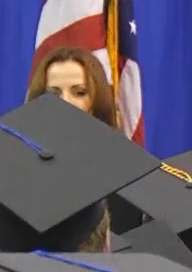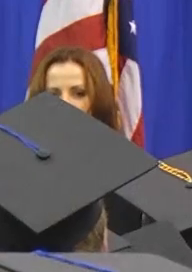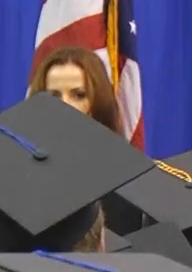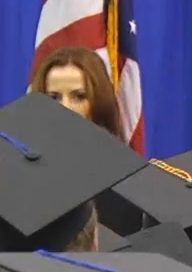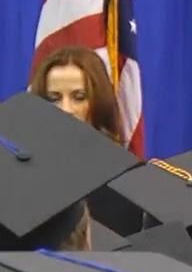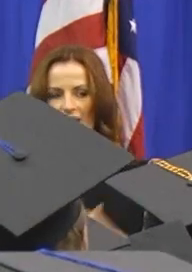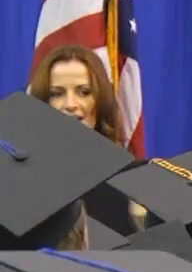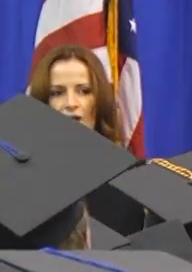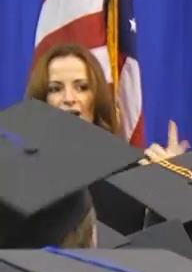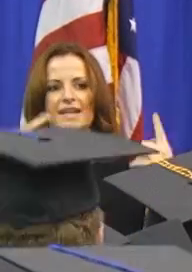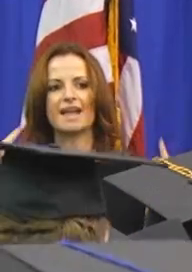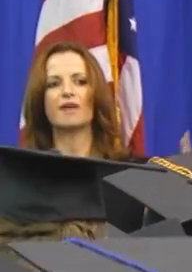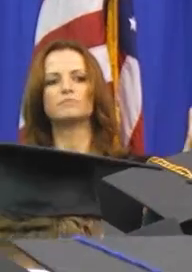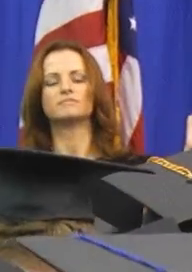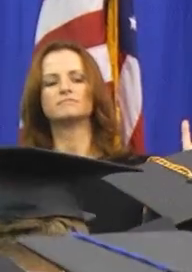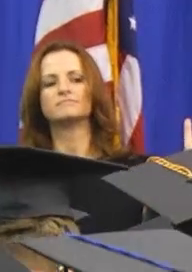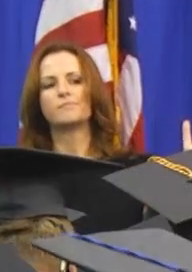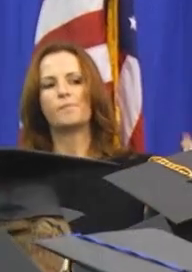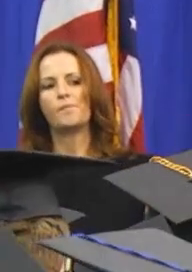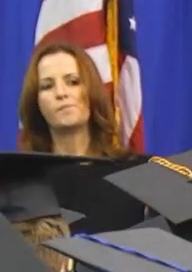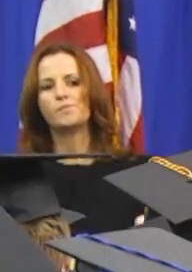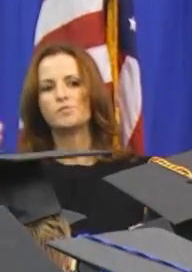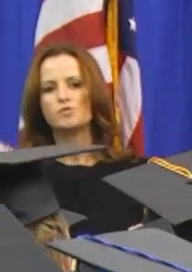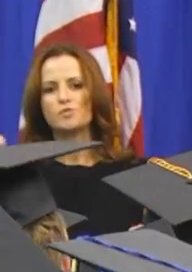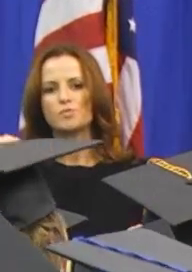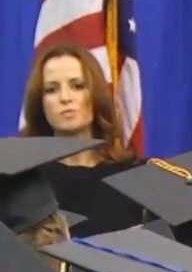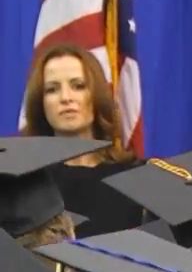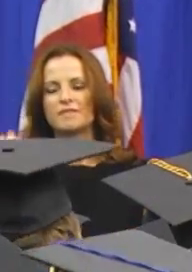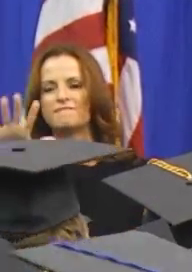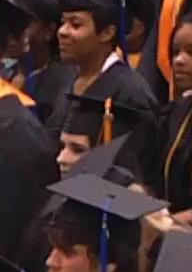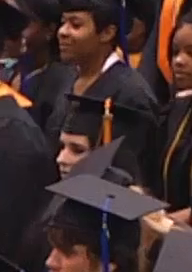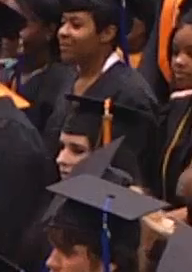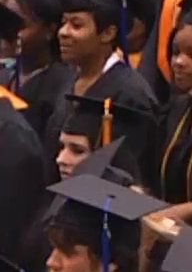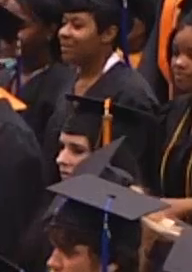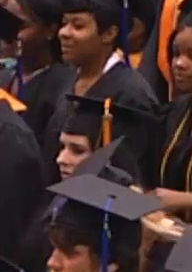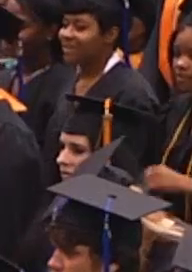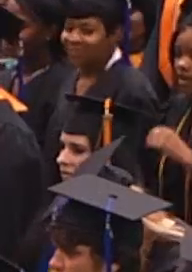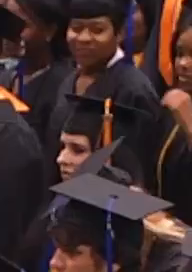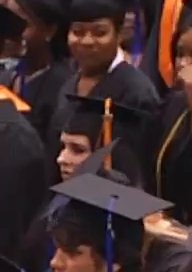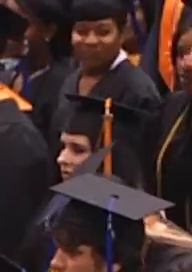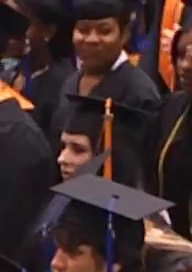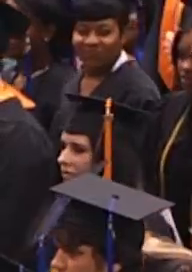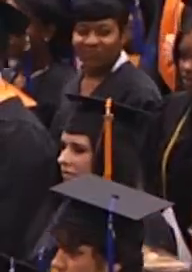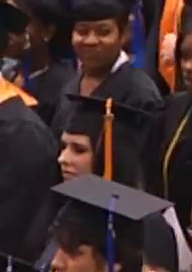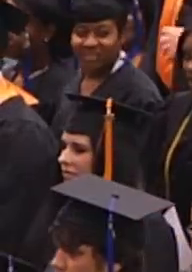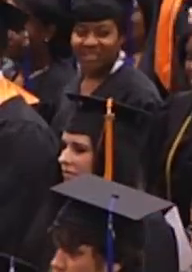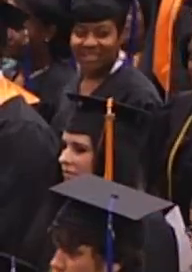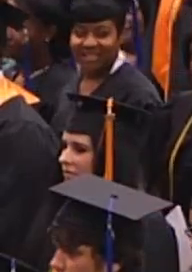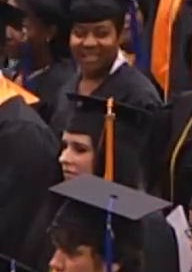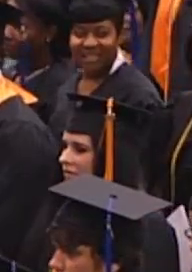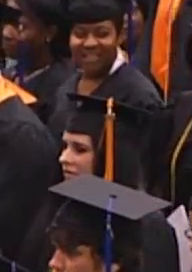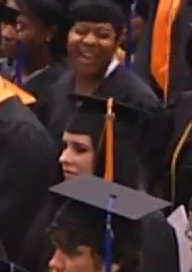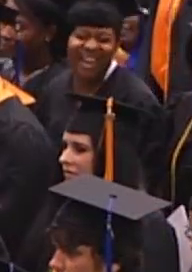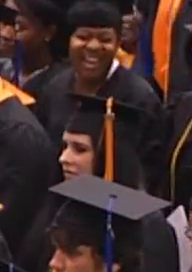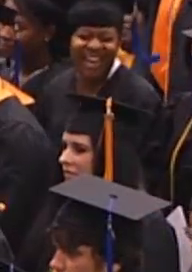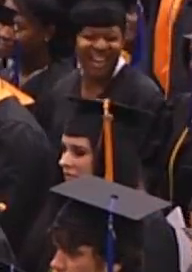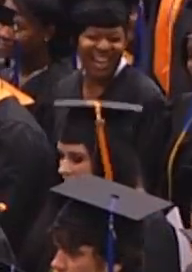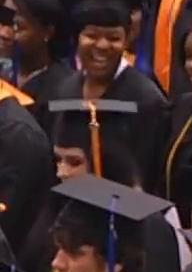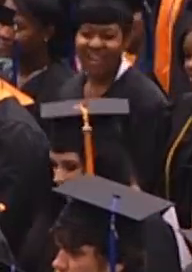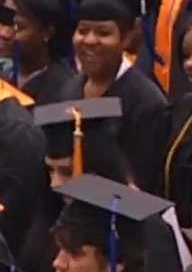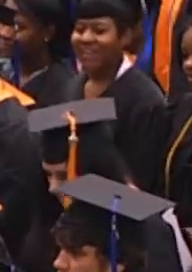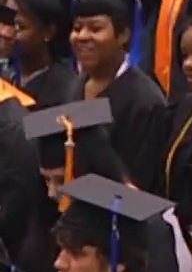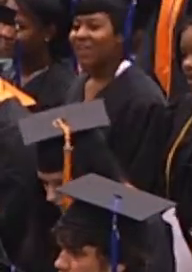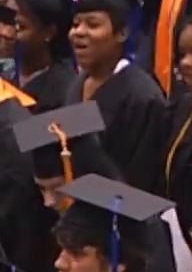I declare you the 65th graduating class of